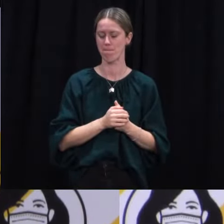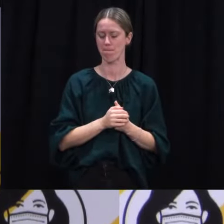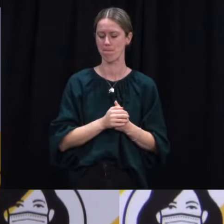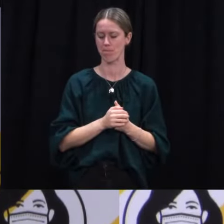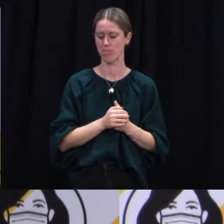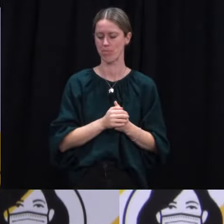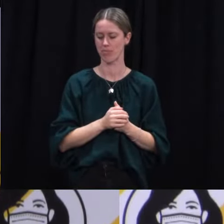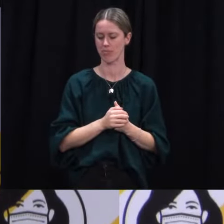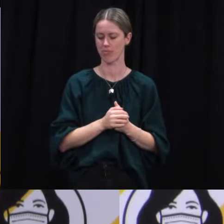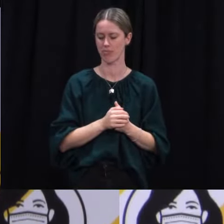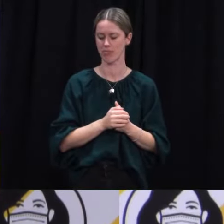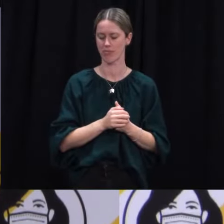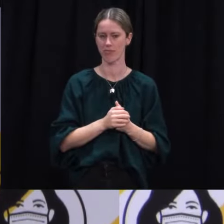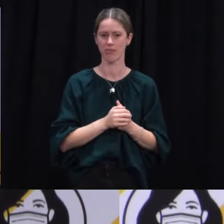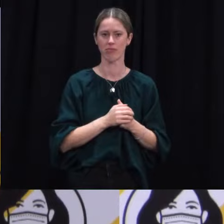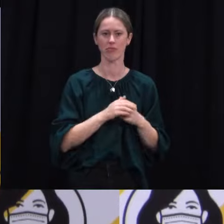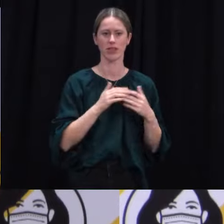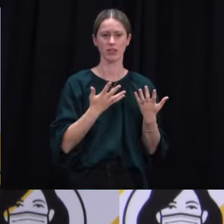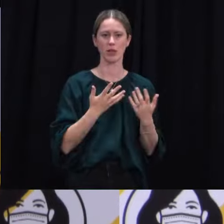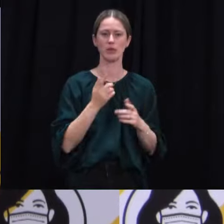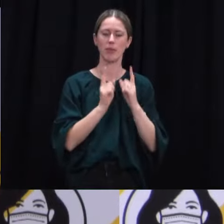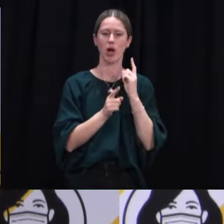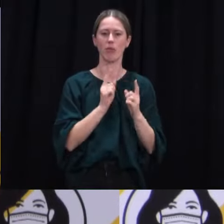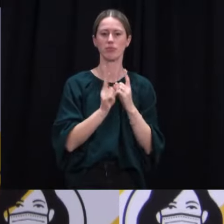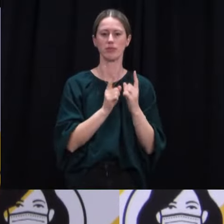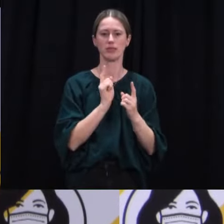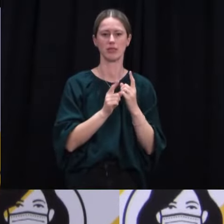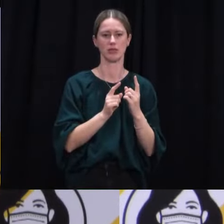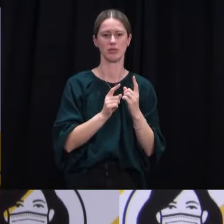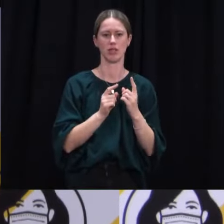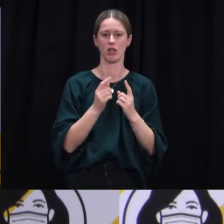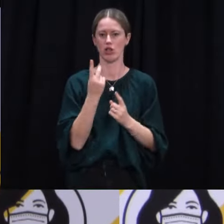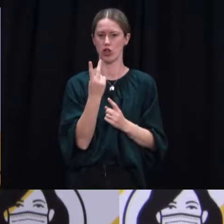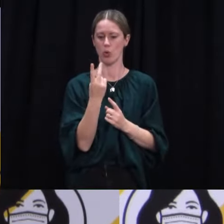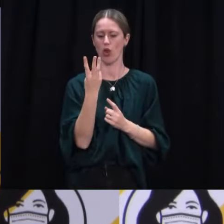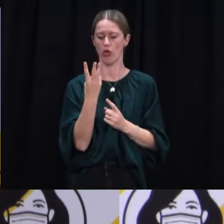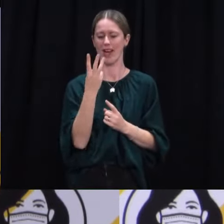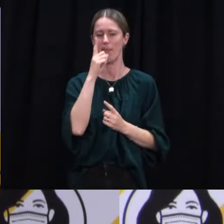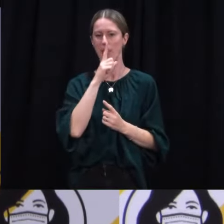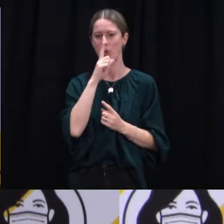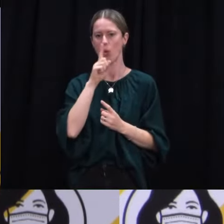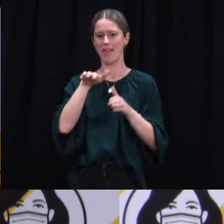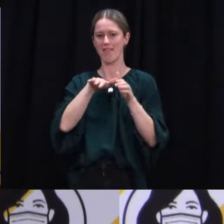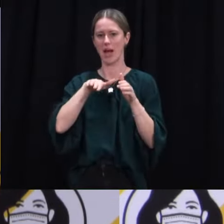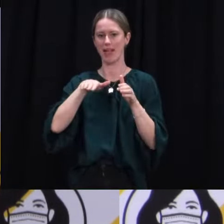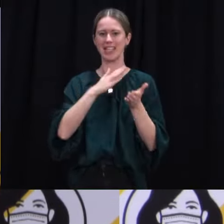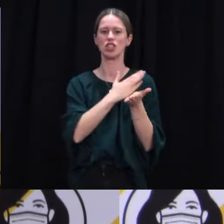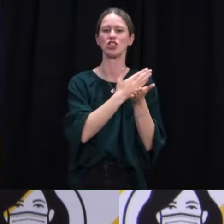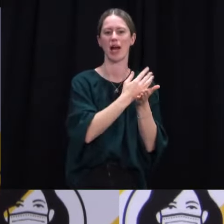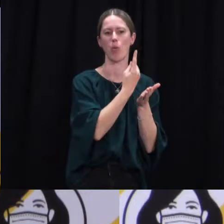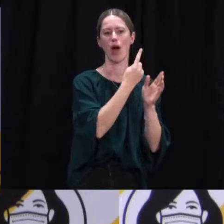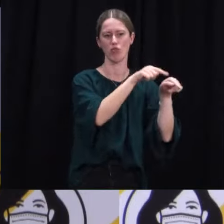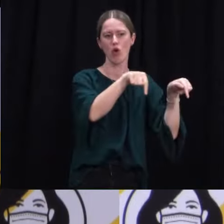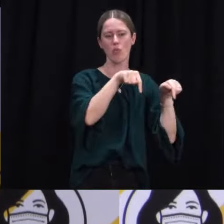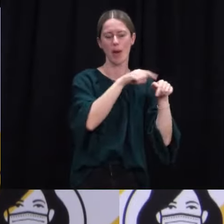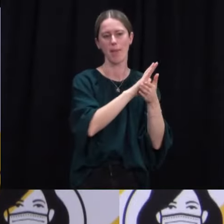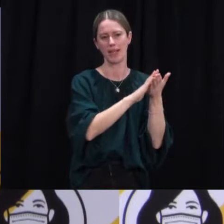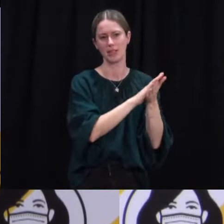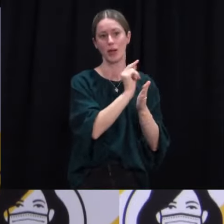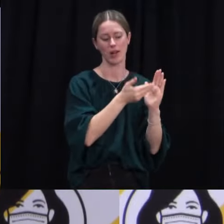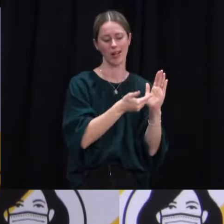correlation between cases and rooms. So we are seeing multiple cases within the same family bubble, and in many cases they share a room, so that allows us